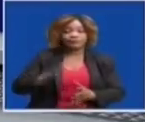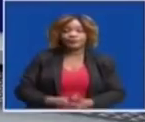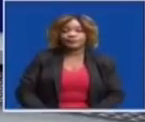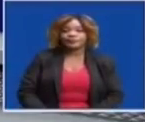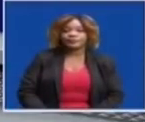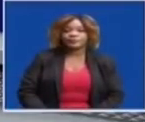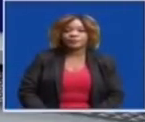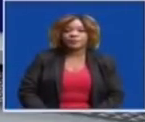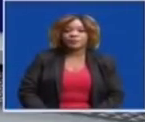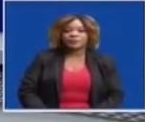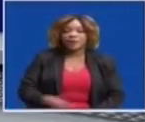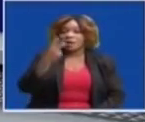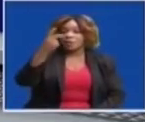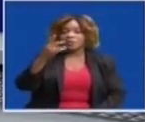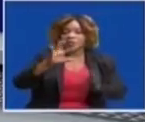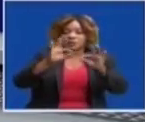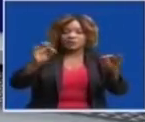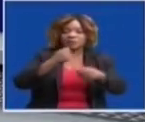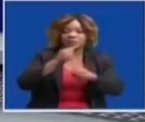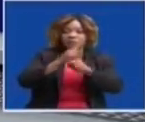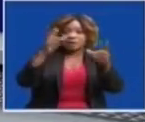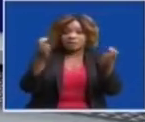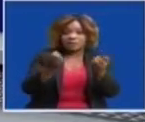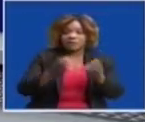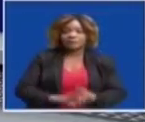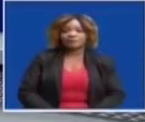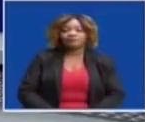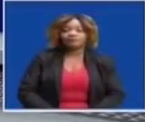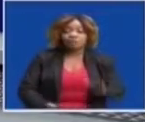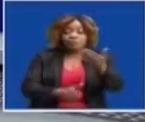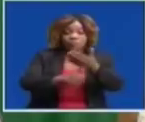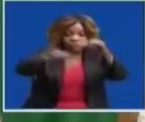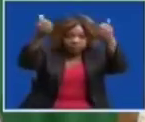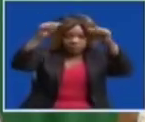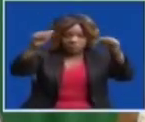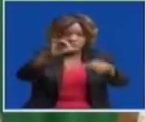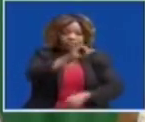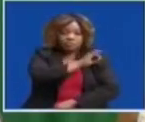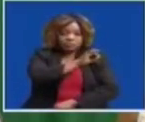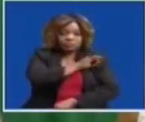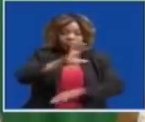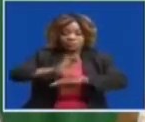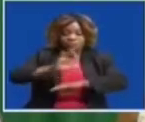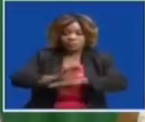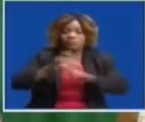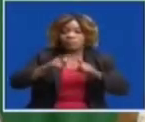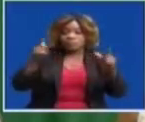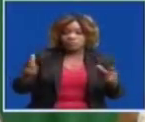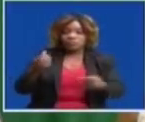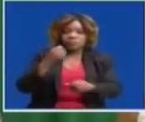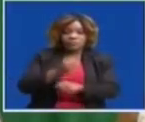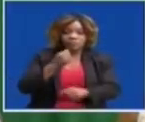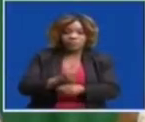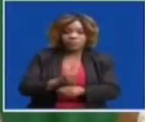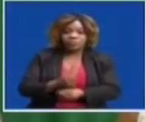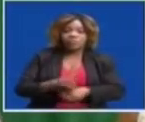Chupa. We take a look at the top stories. Vice President Inongewina says that the church has a big task